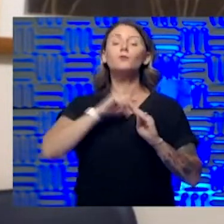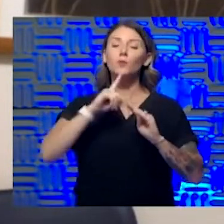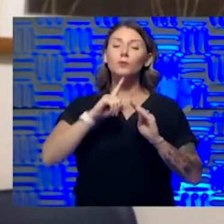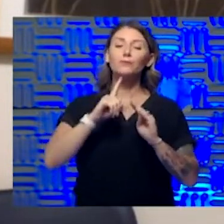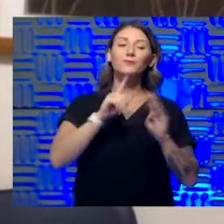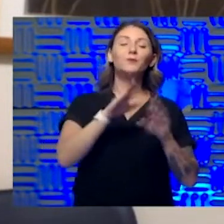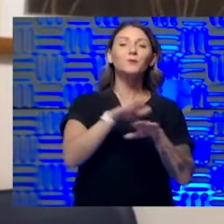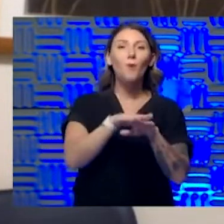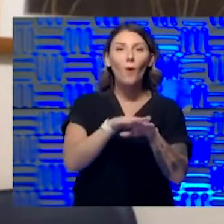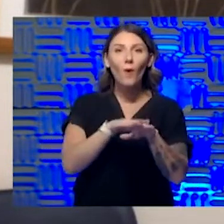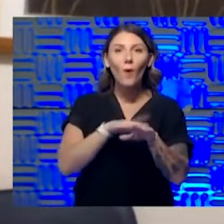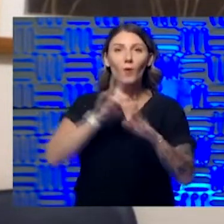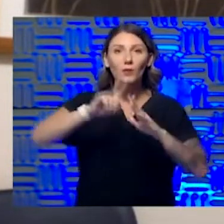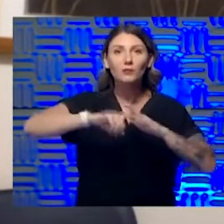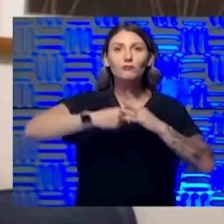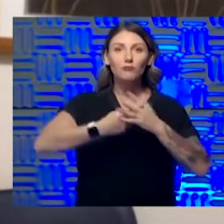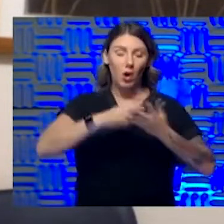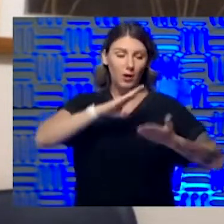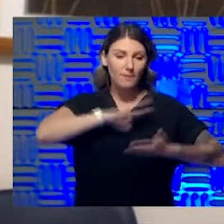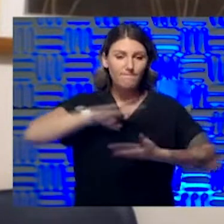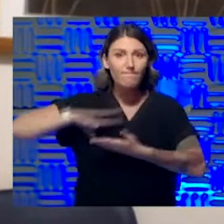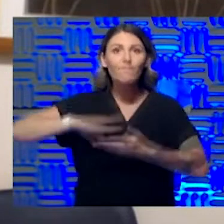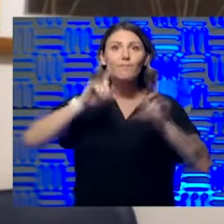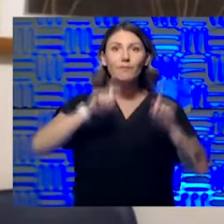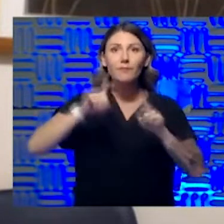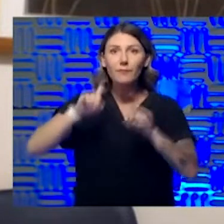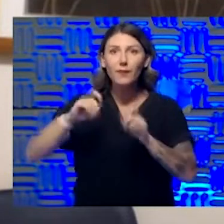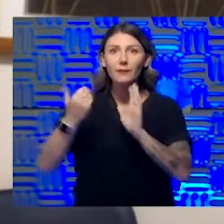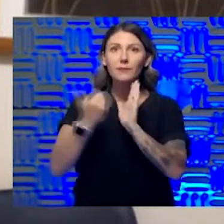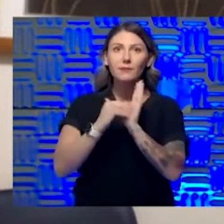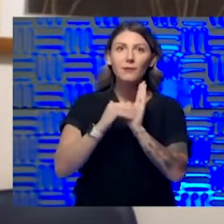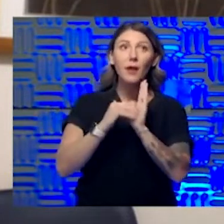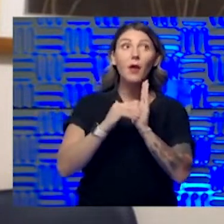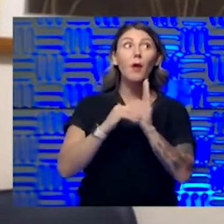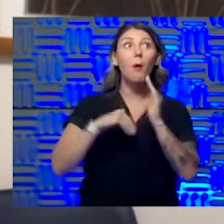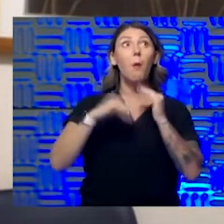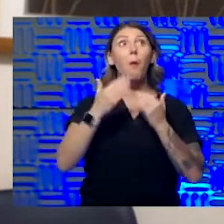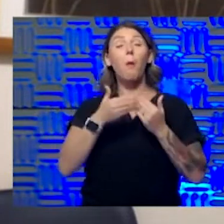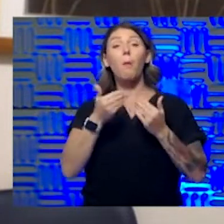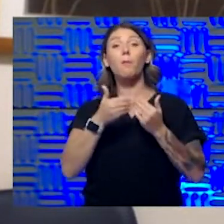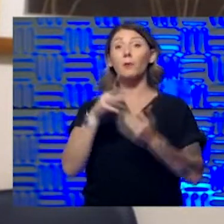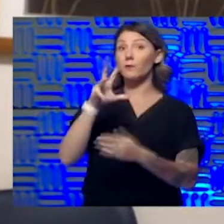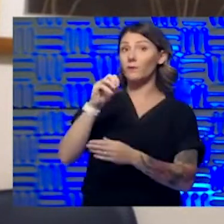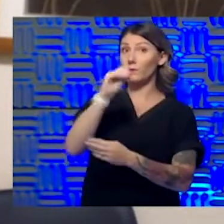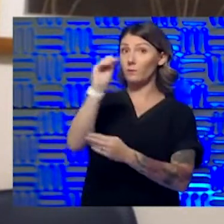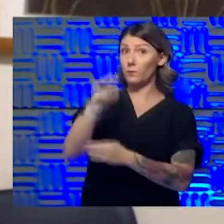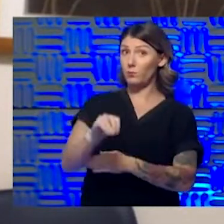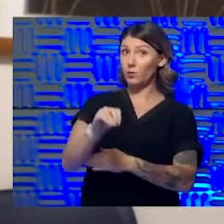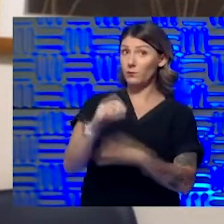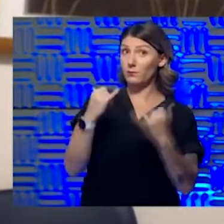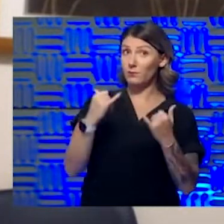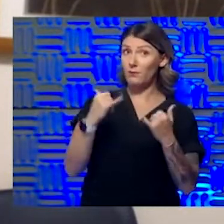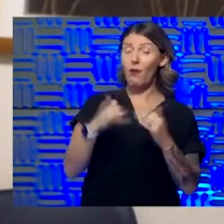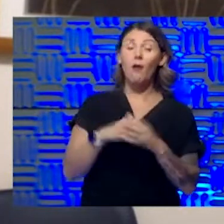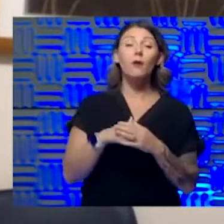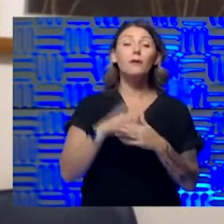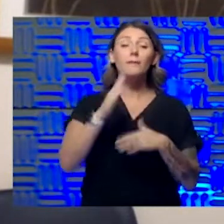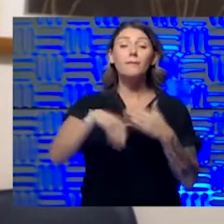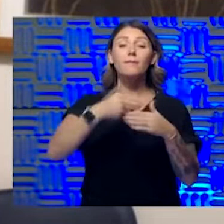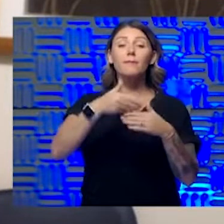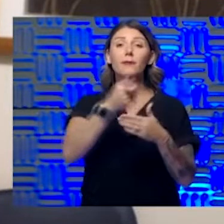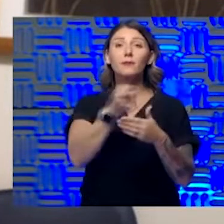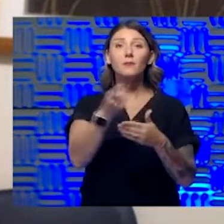screening again, and we're back to almost 50% of screening. And in the next couple of weeks, we have the opportunity with